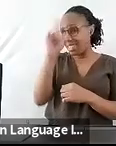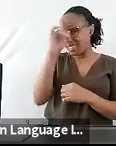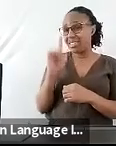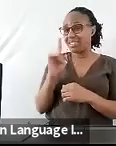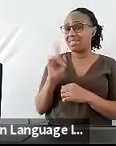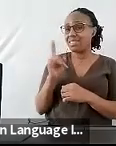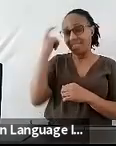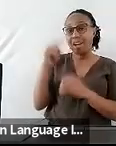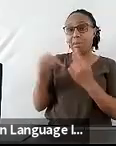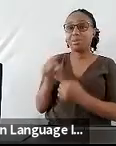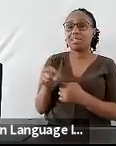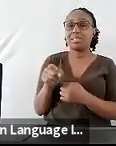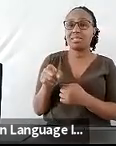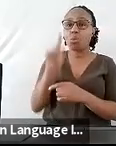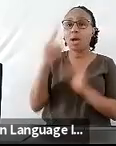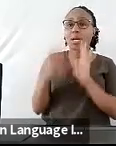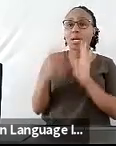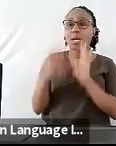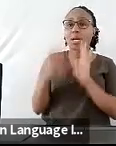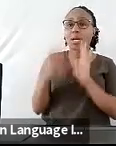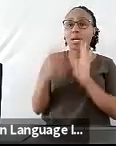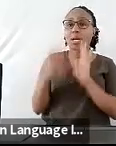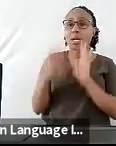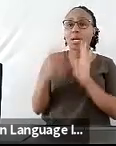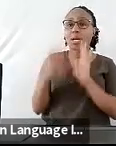give is Dominic Cummings, who was